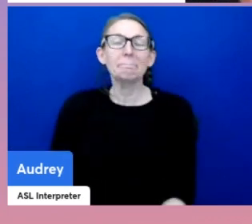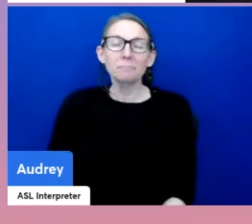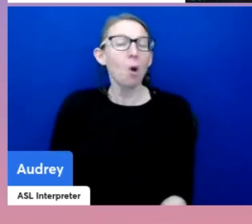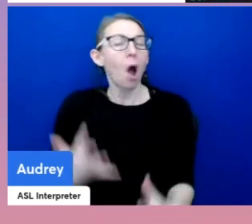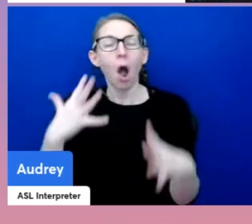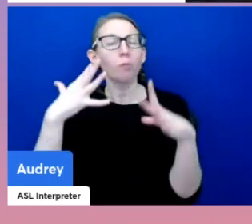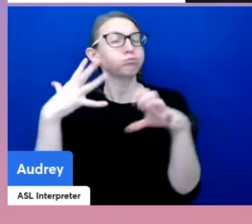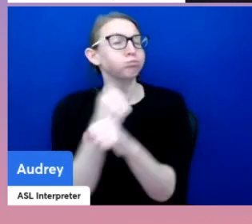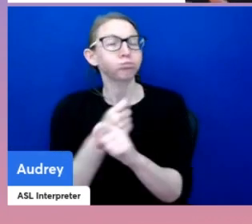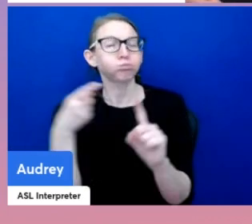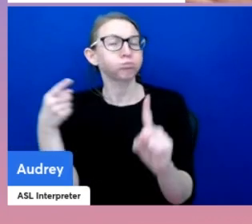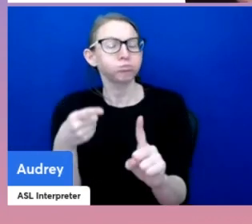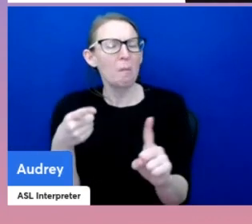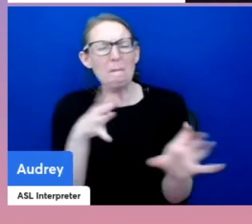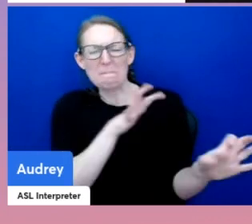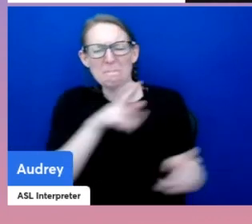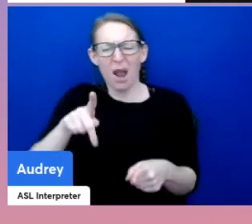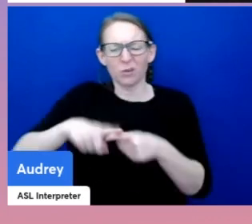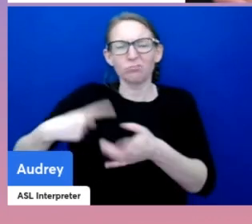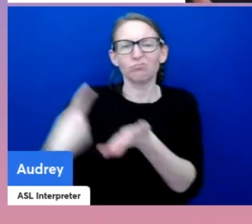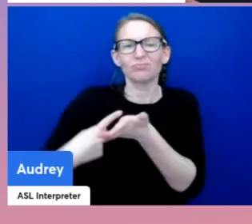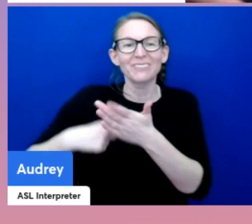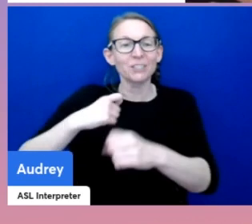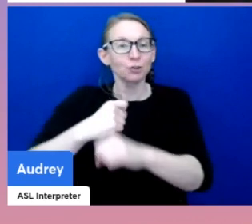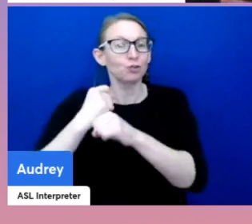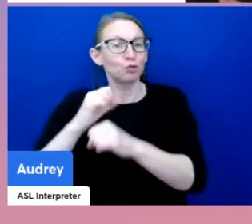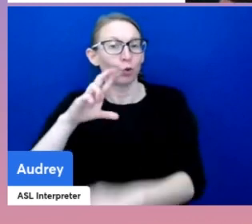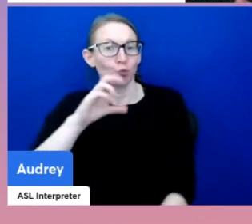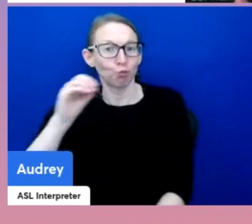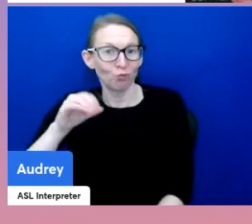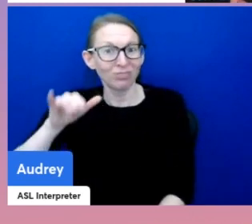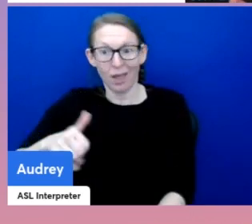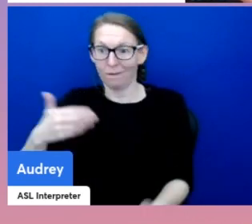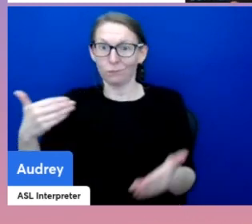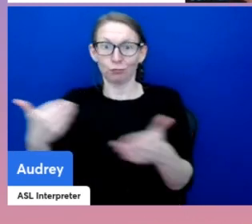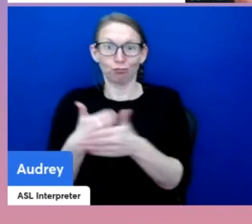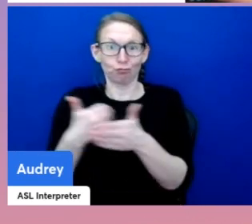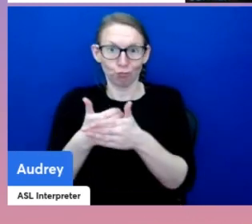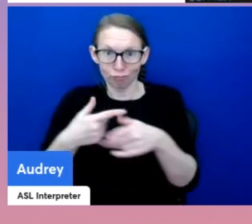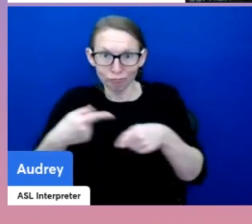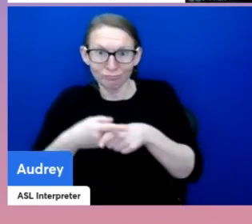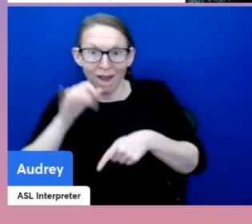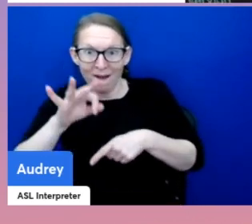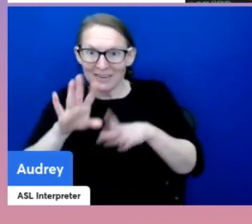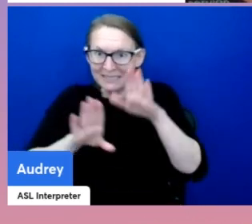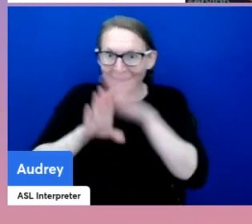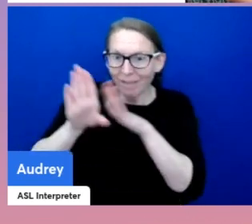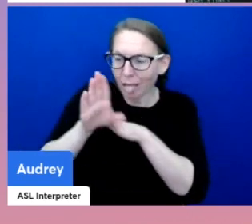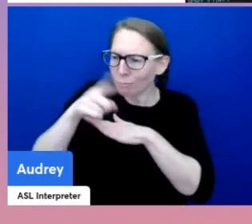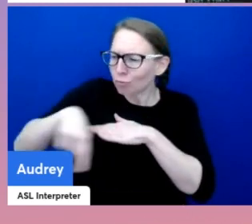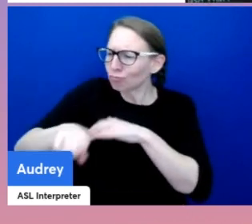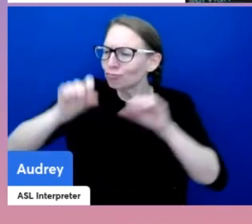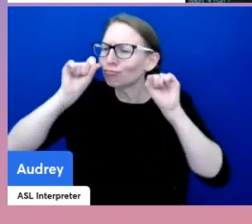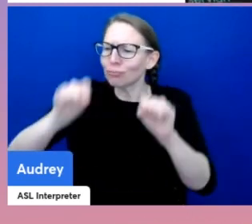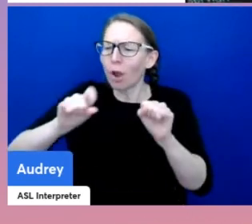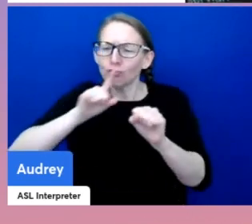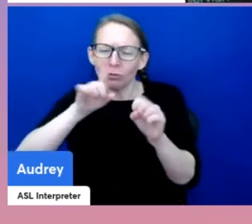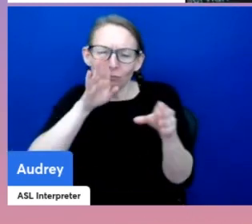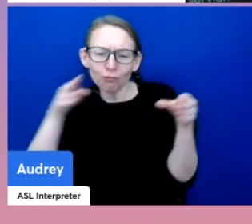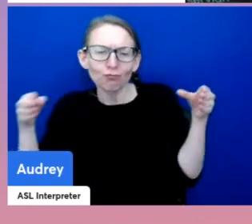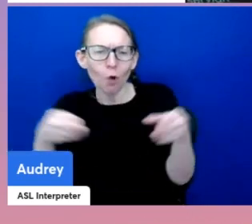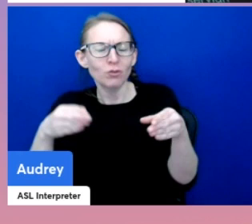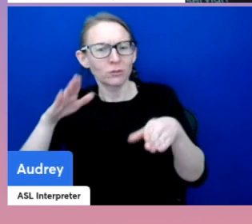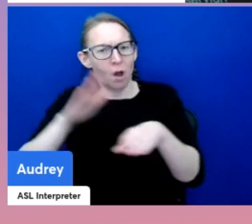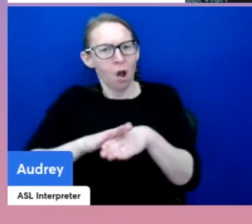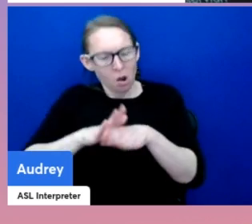come back to Secure-Roo. Under this new paradigm of both development and platform-driven enablement, developers can really focus on writing the code